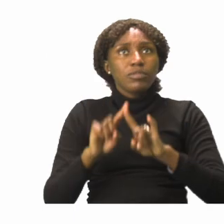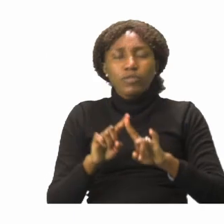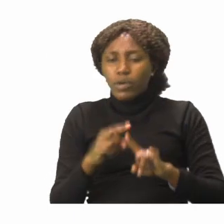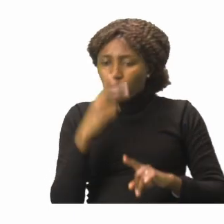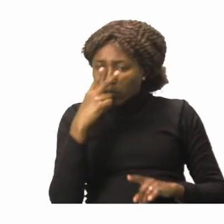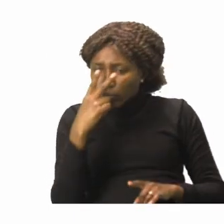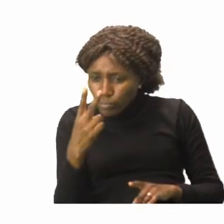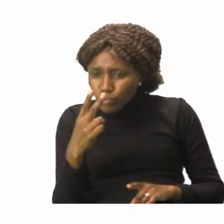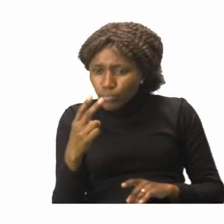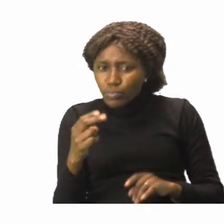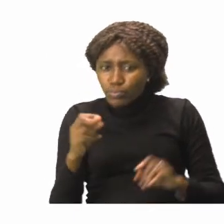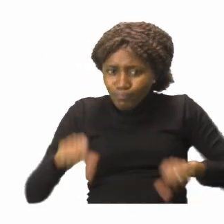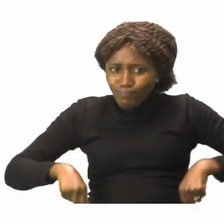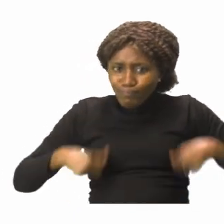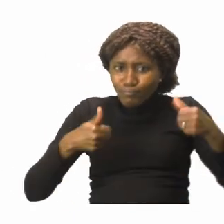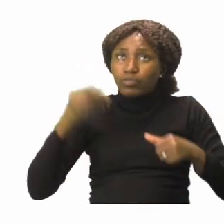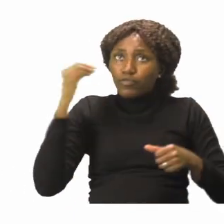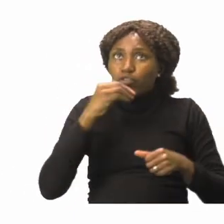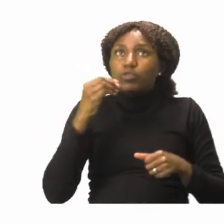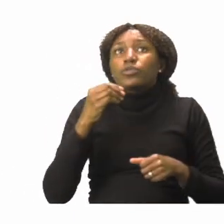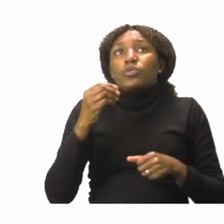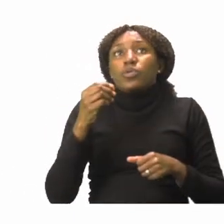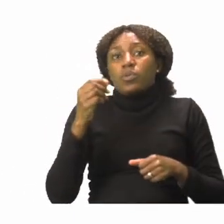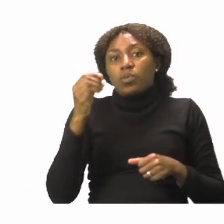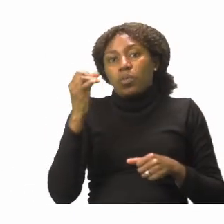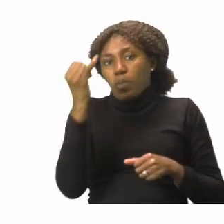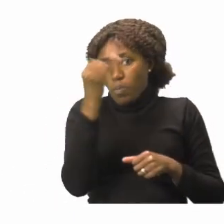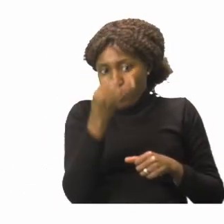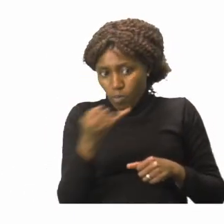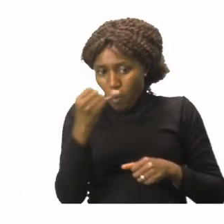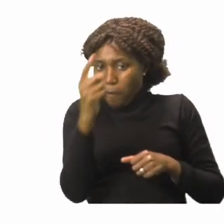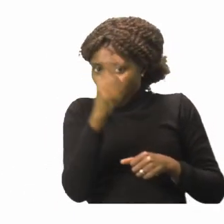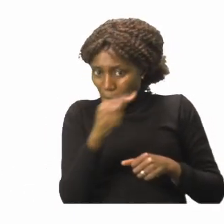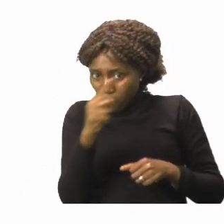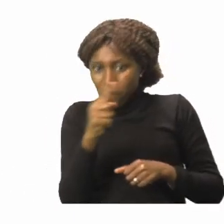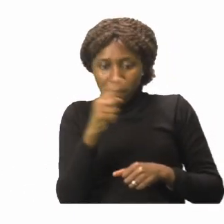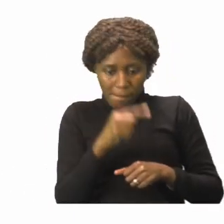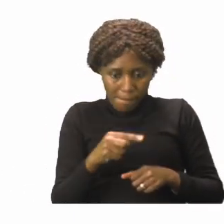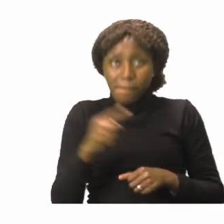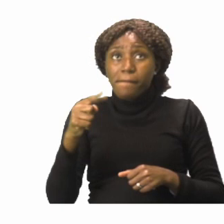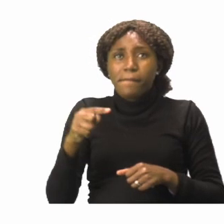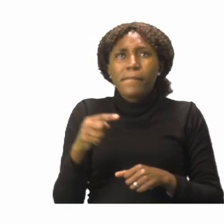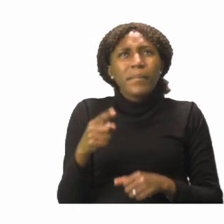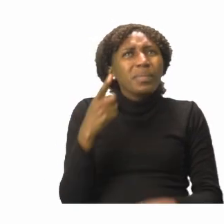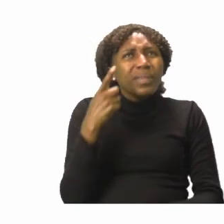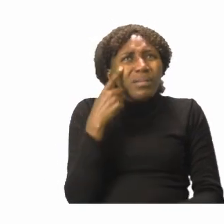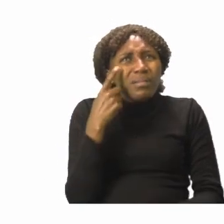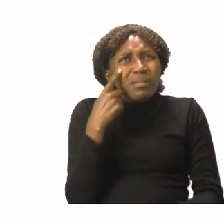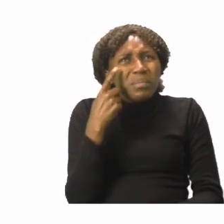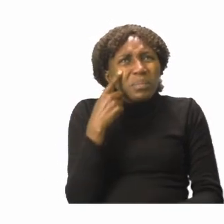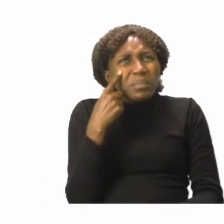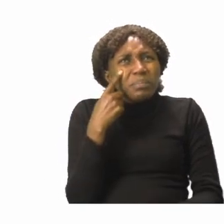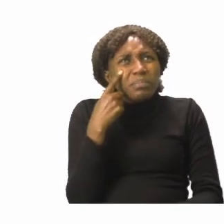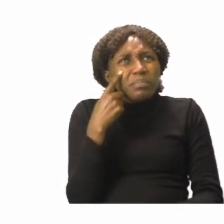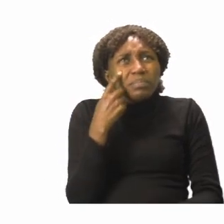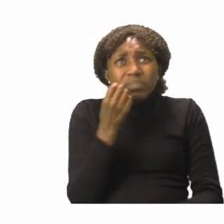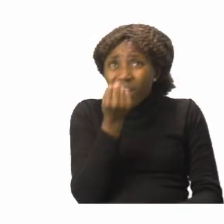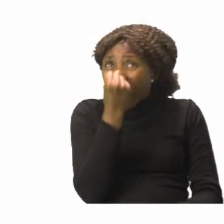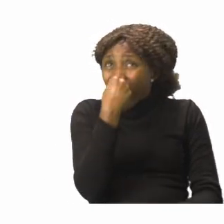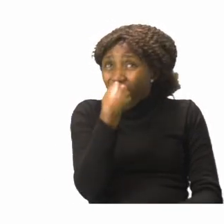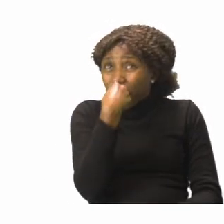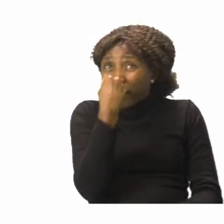the healthy foods. Now tell me, can you see an